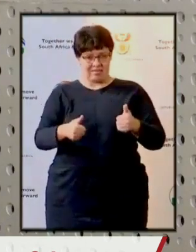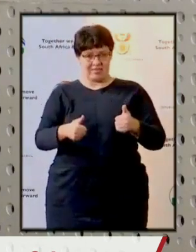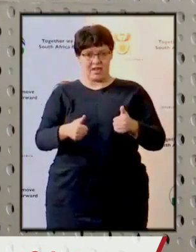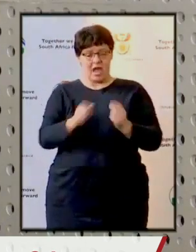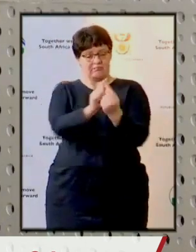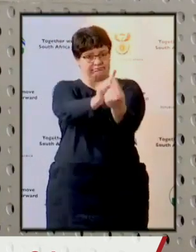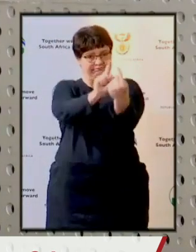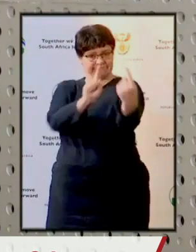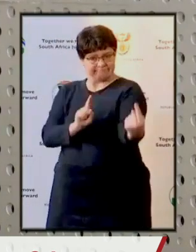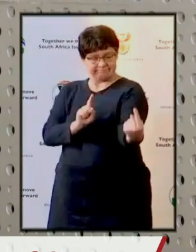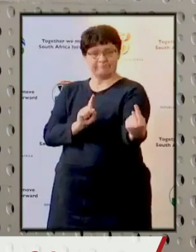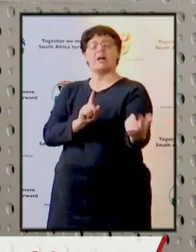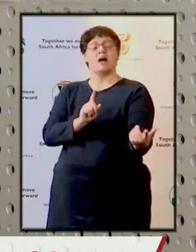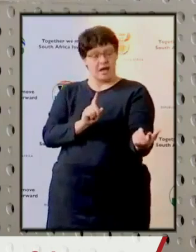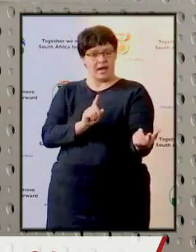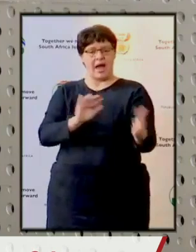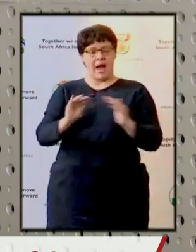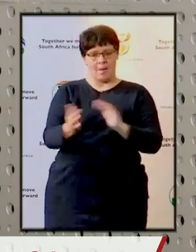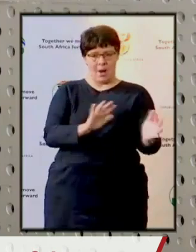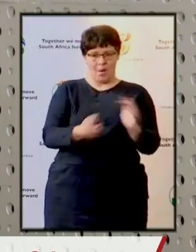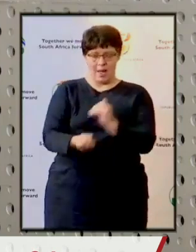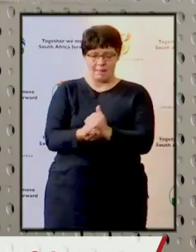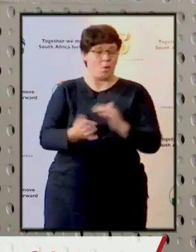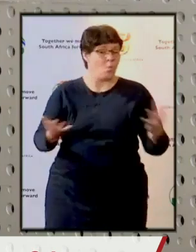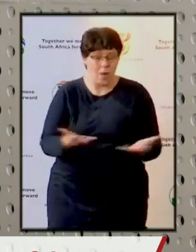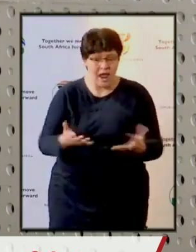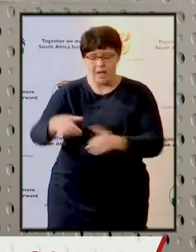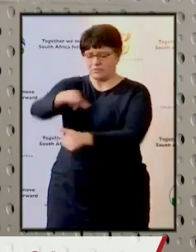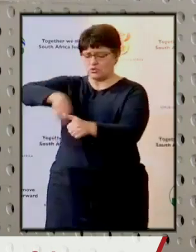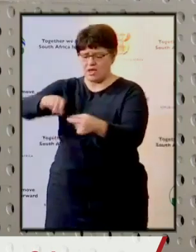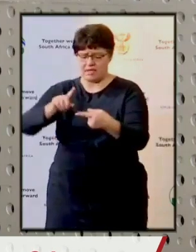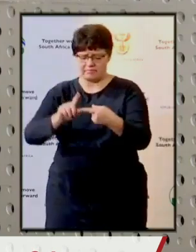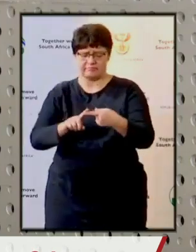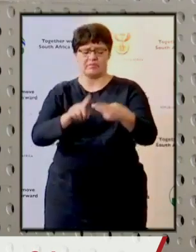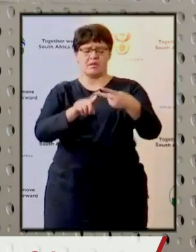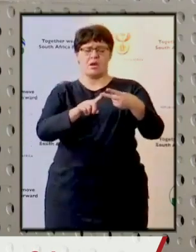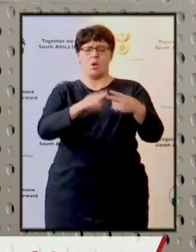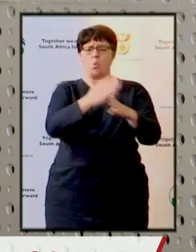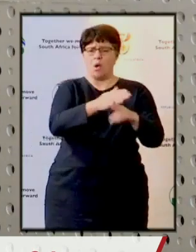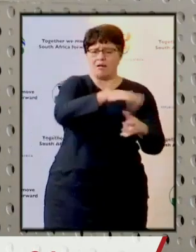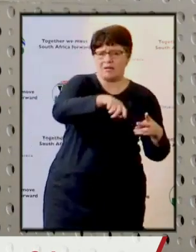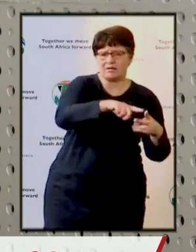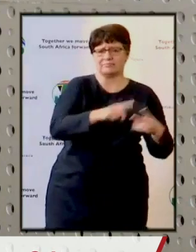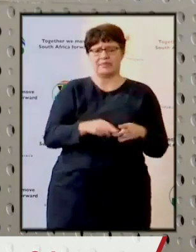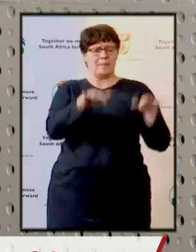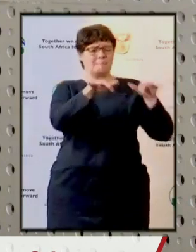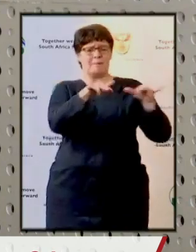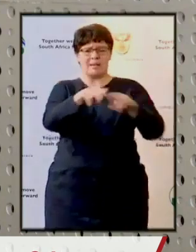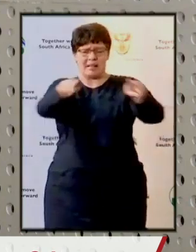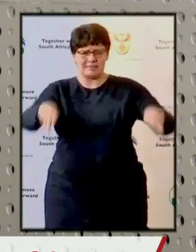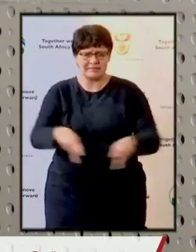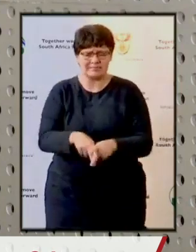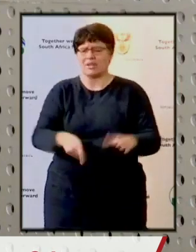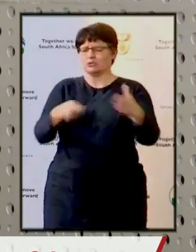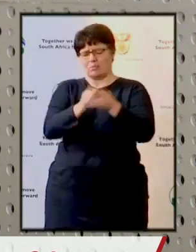of measures that will apply in society, in the workplace, in public spaces, at shops, everywhere.